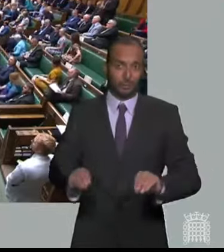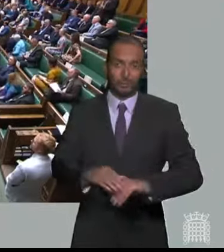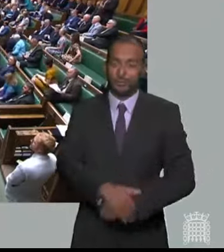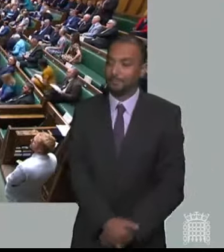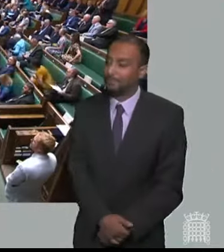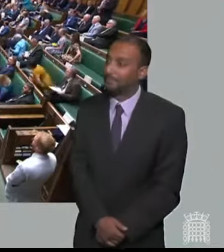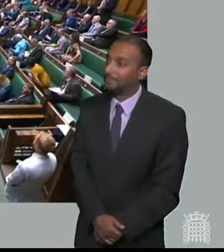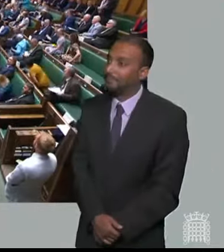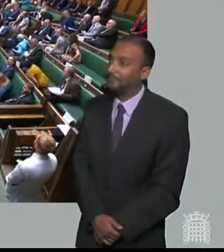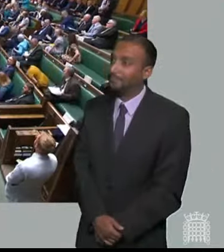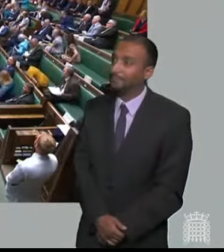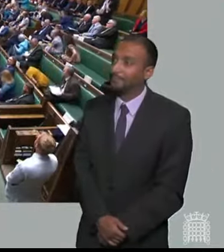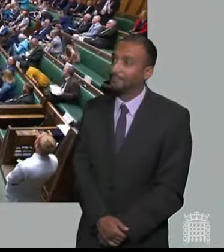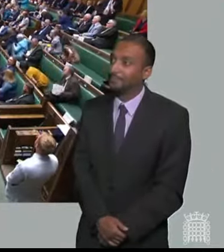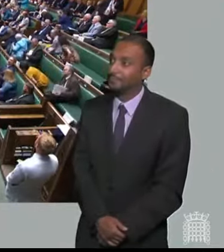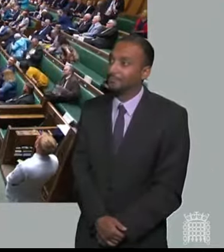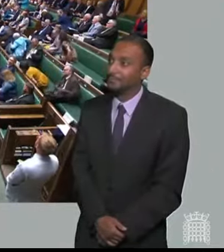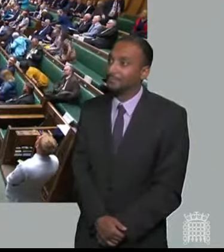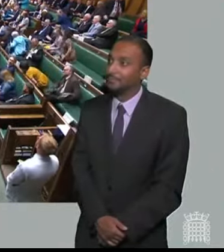just sit down a minute.